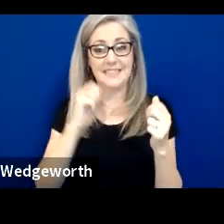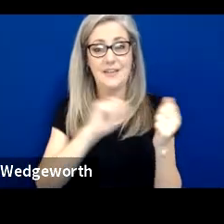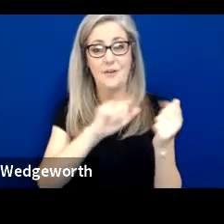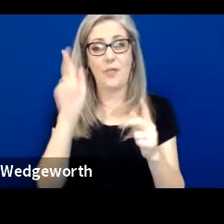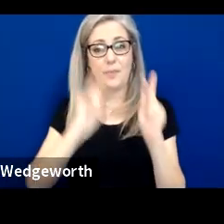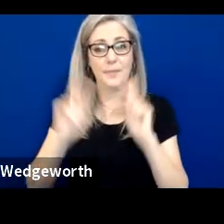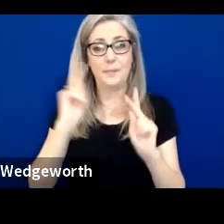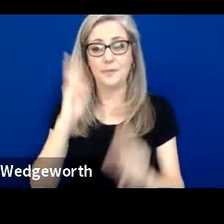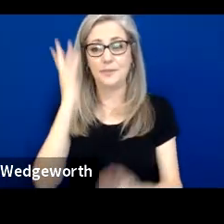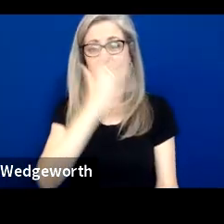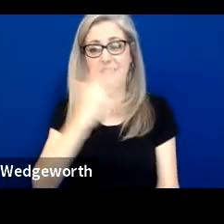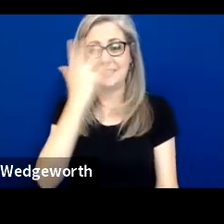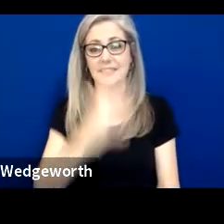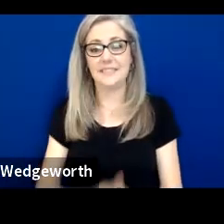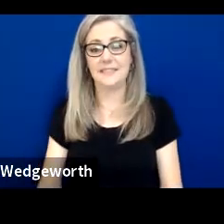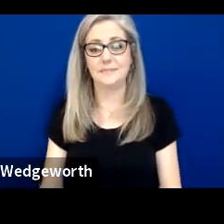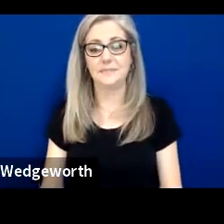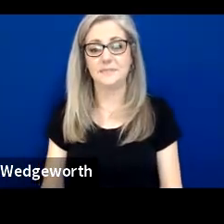here.